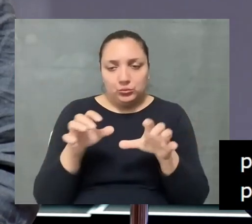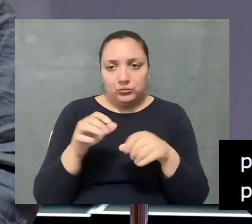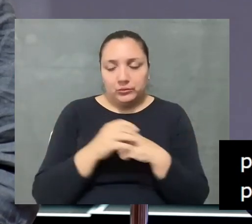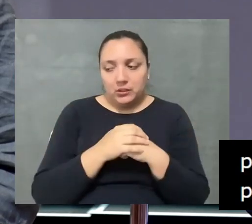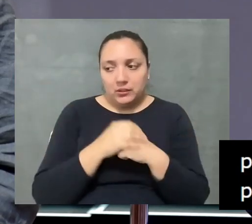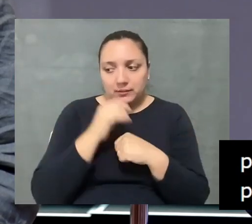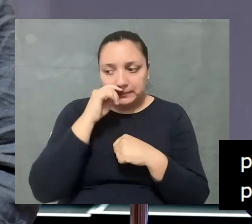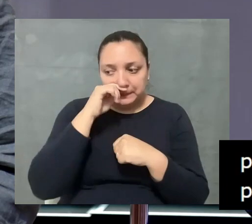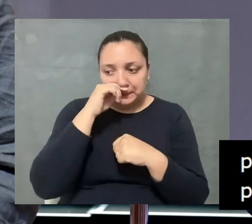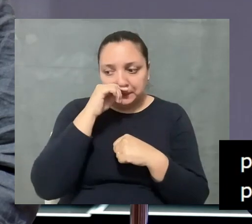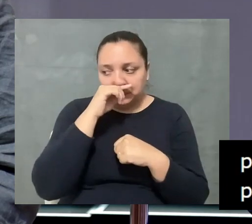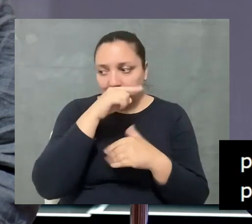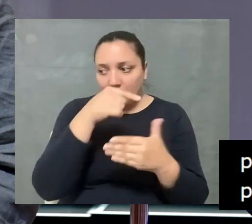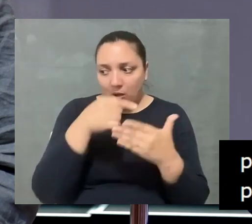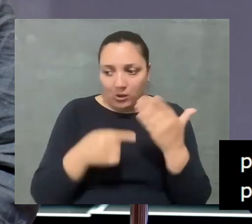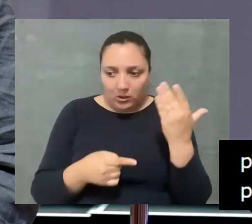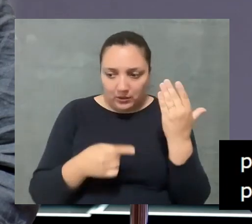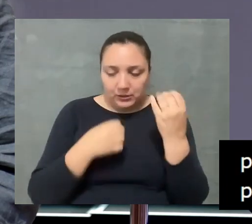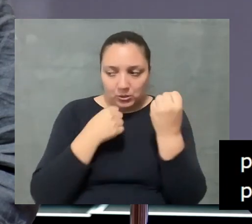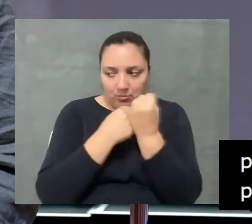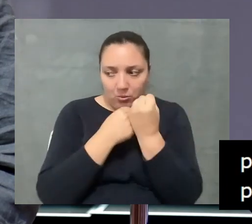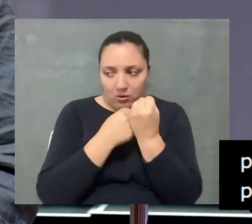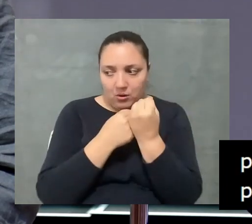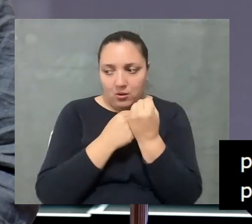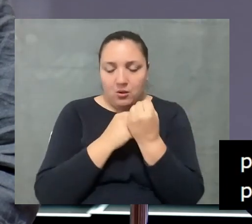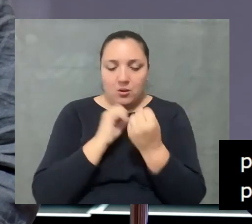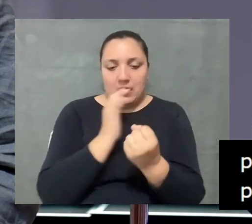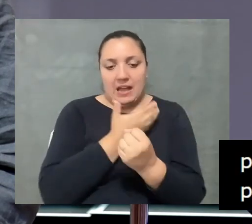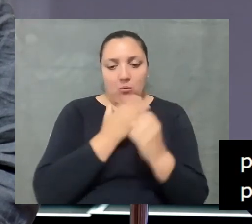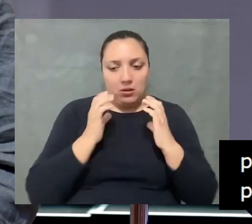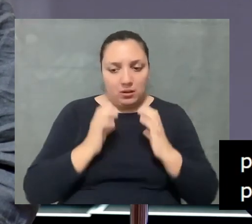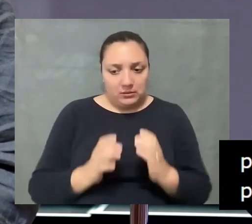our customers. Our job, the way we see it, is to